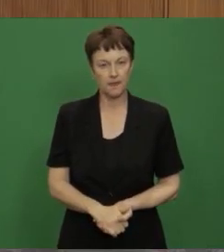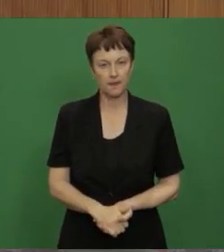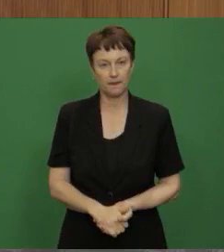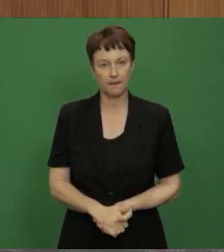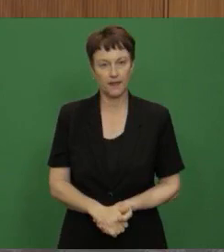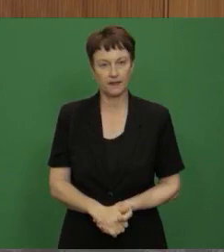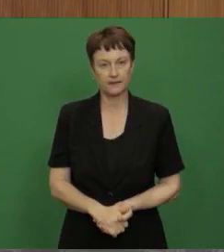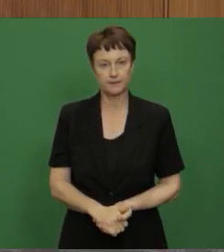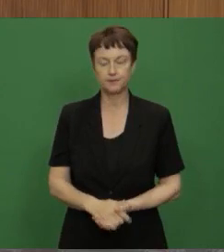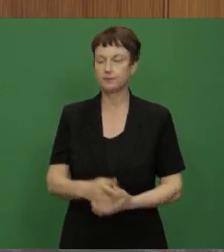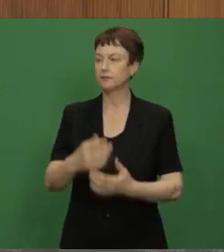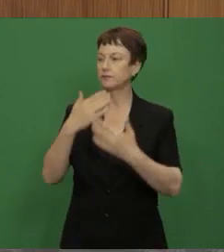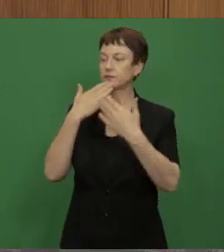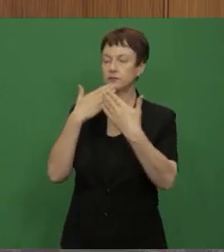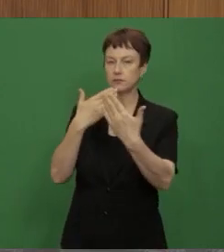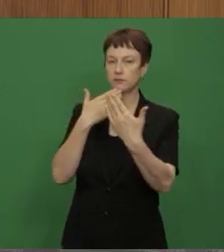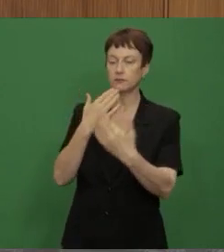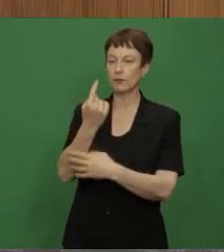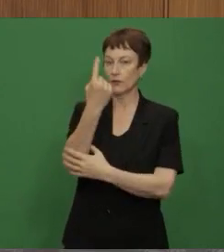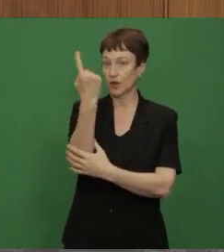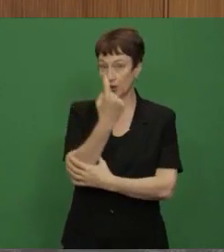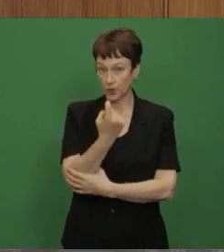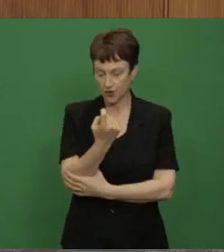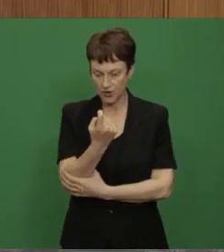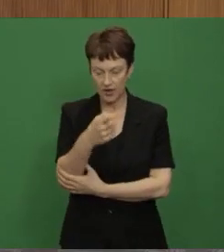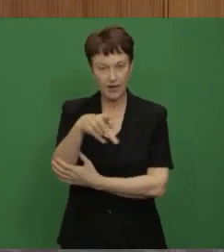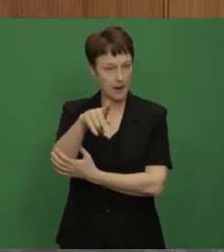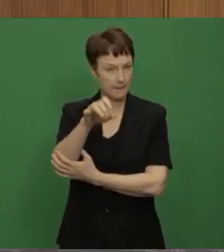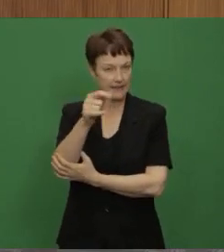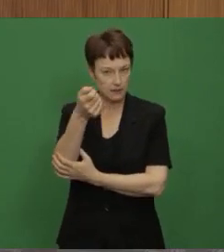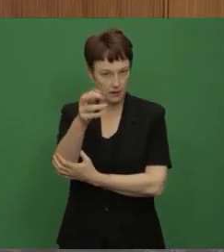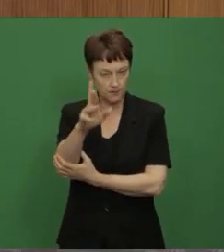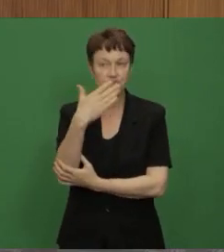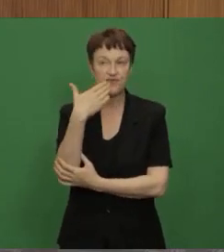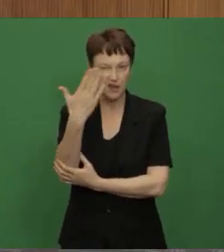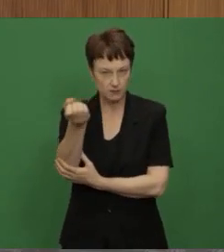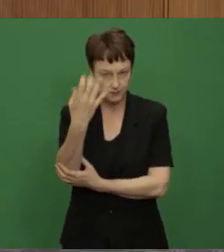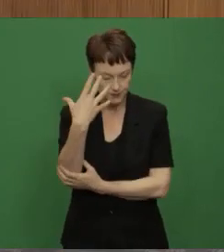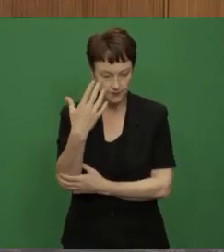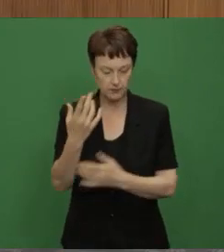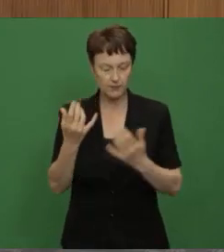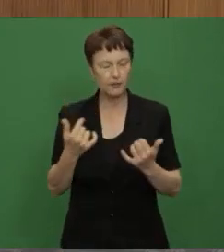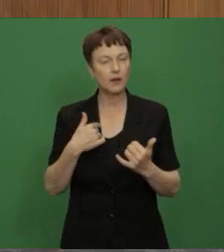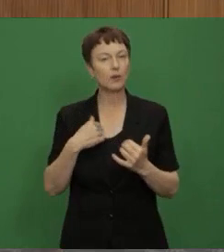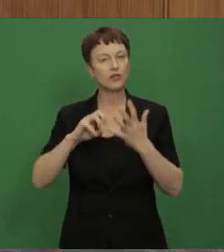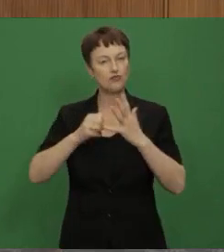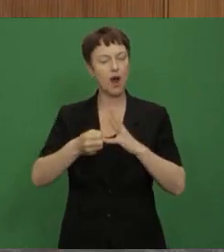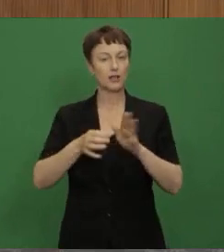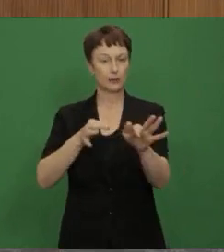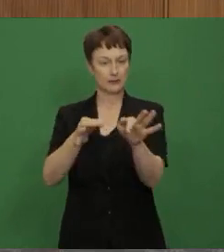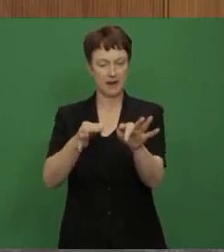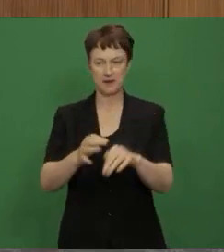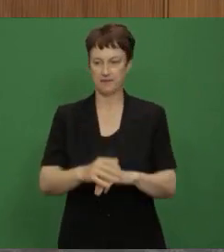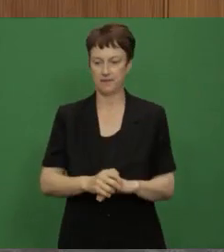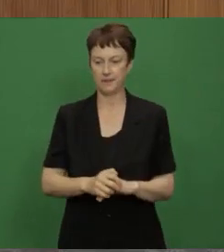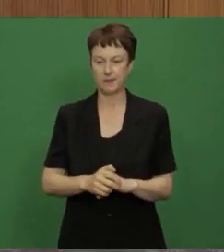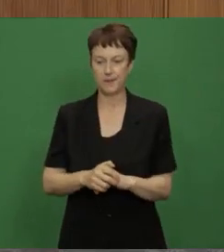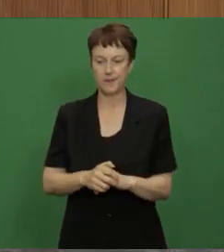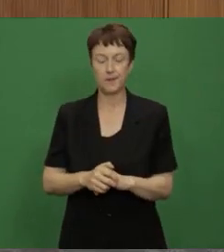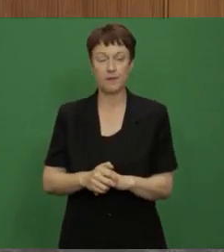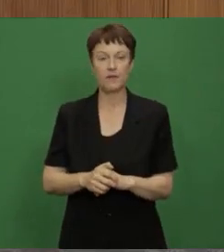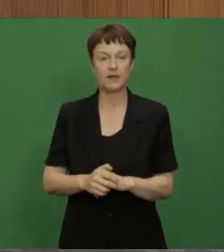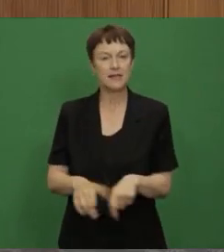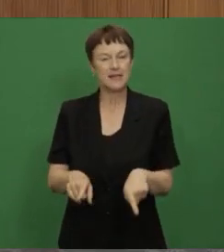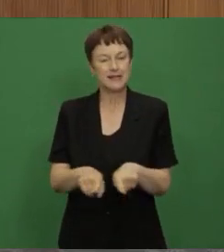Peter, thanks for the question. And I think as we tried to sort of put it in our statement, when you get to